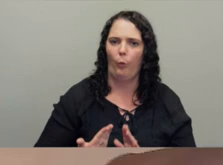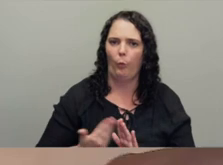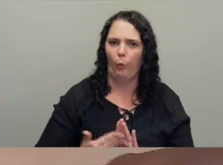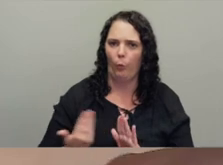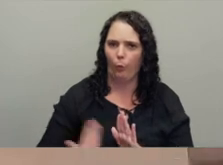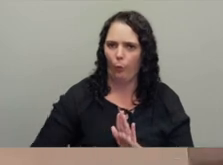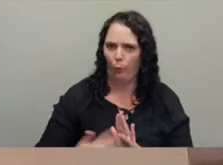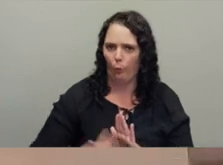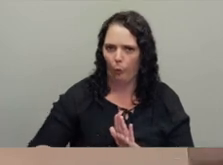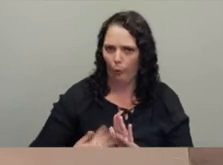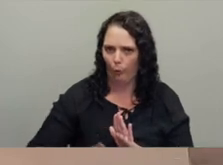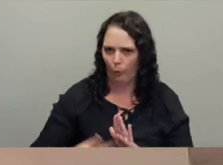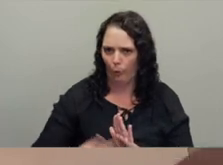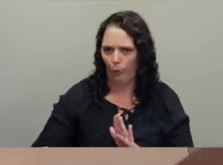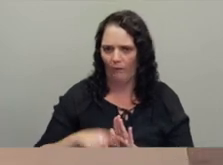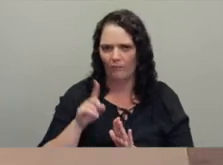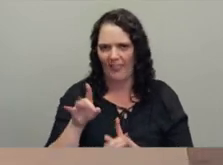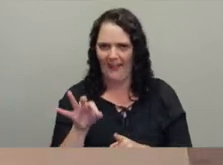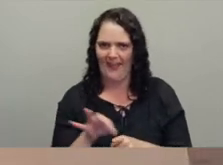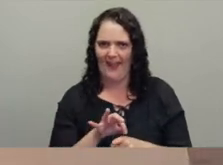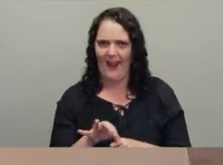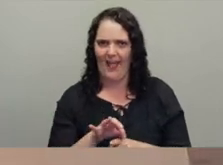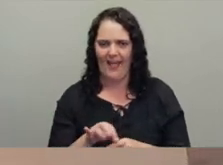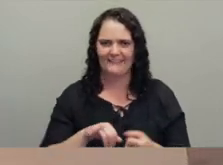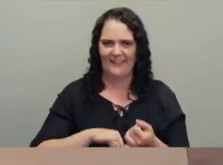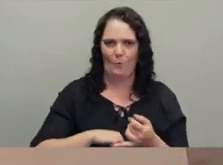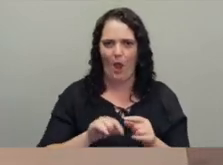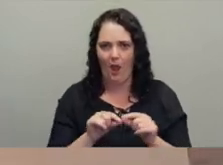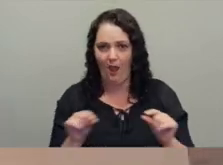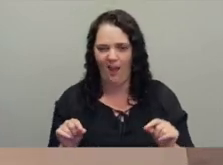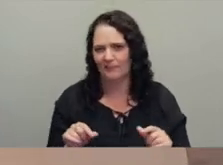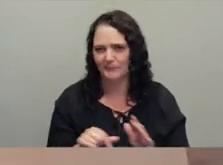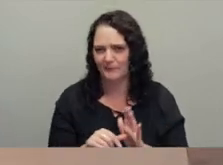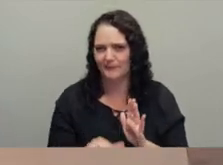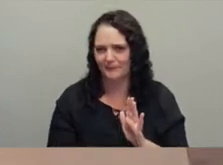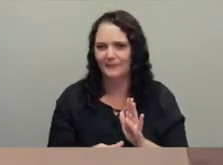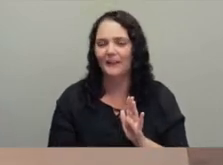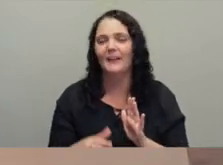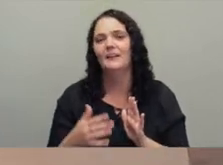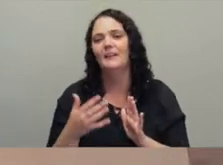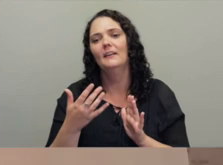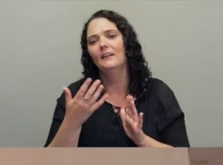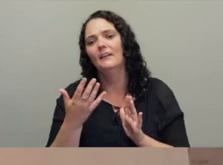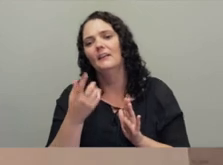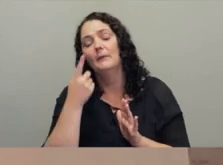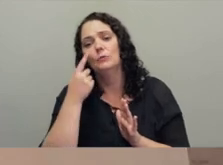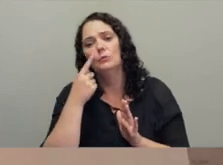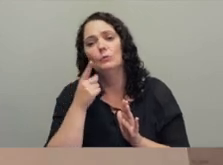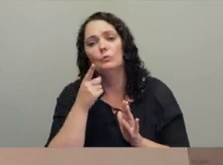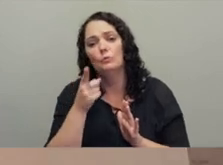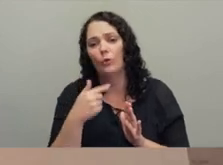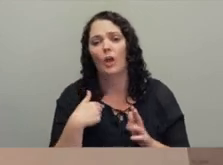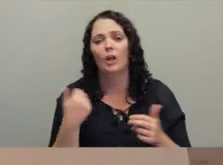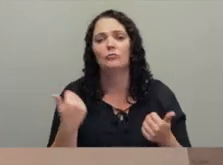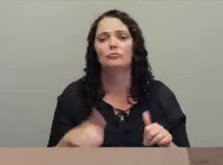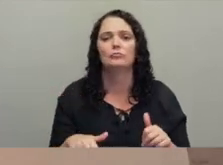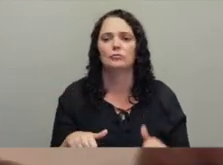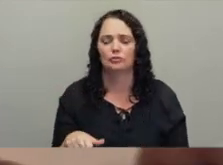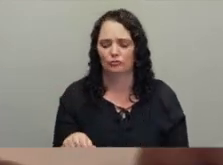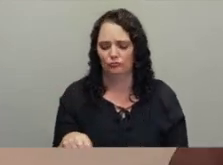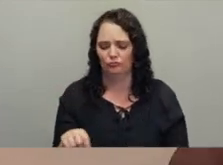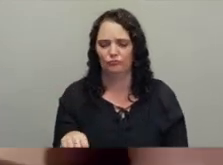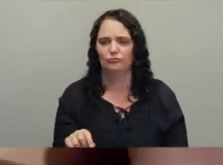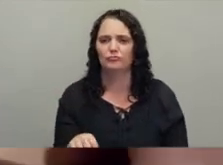crayons that say sanguine on them, especially Conte crayons and things like that. All right, there we go. And again, you see I'm using a good